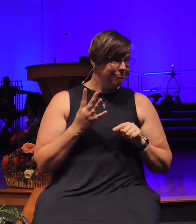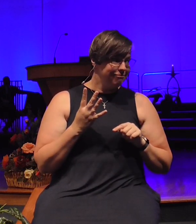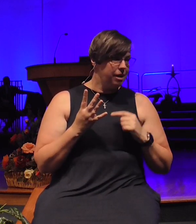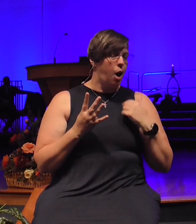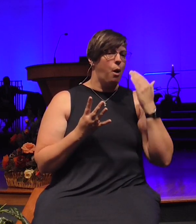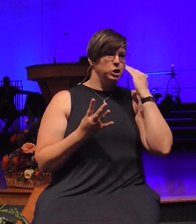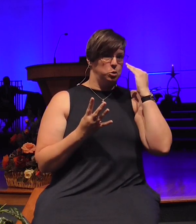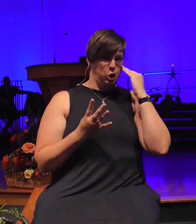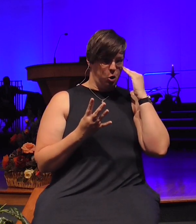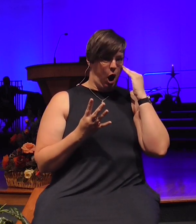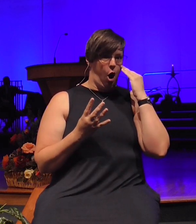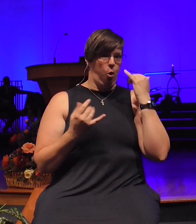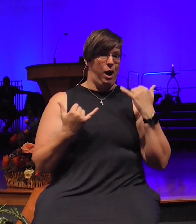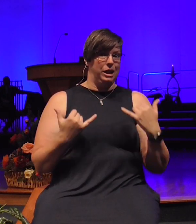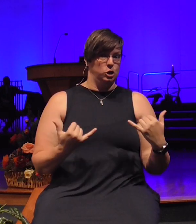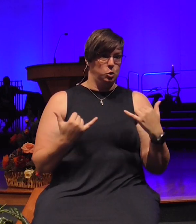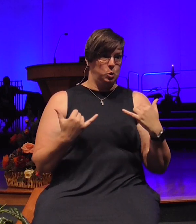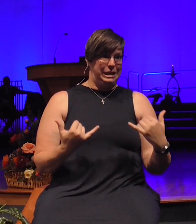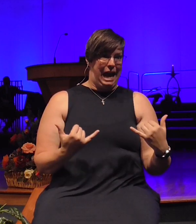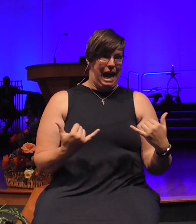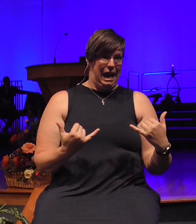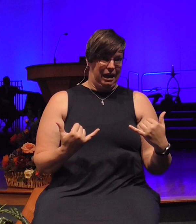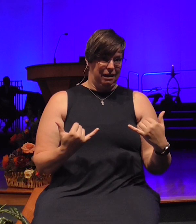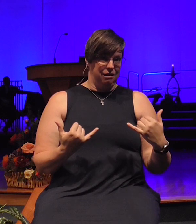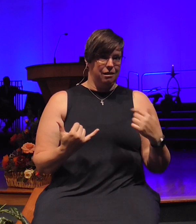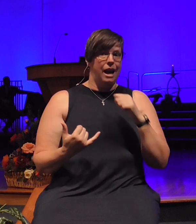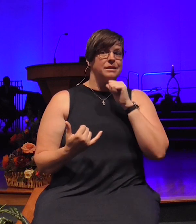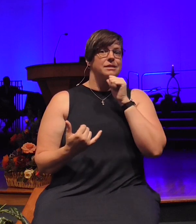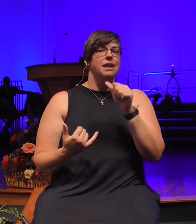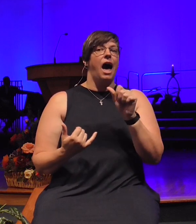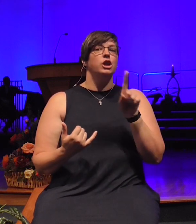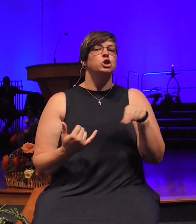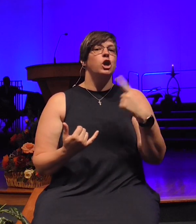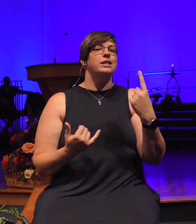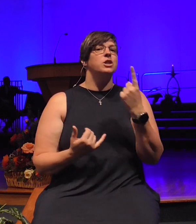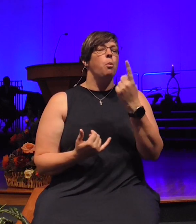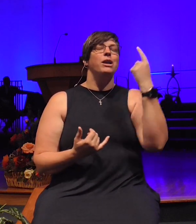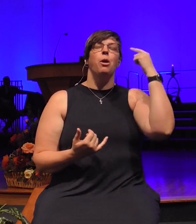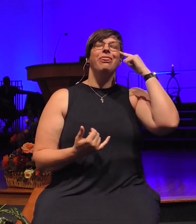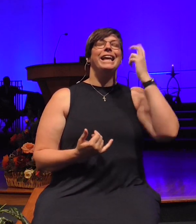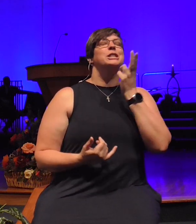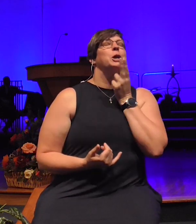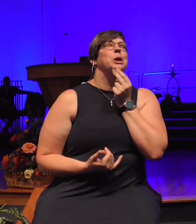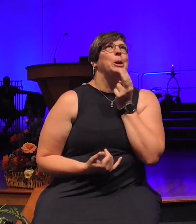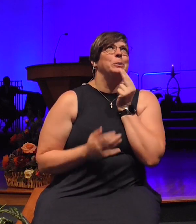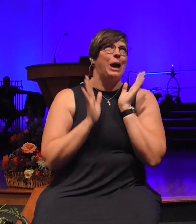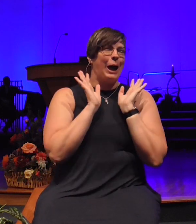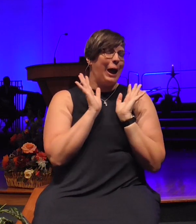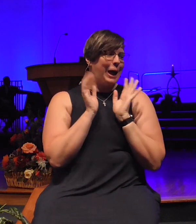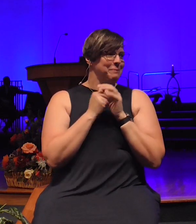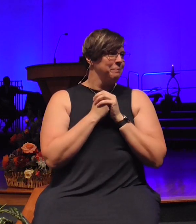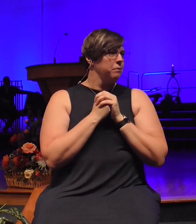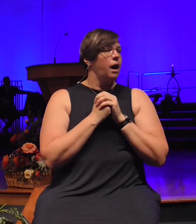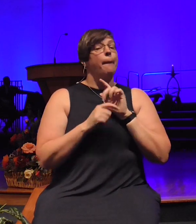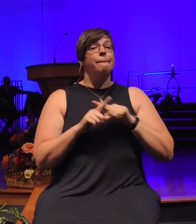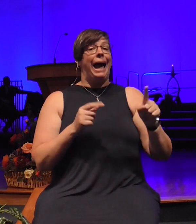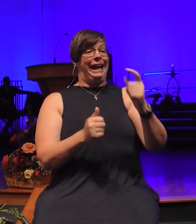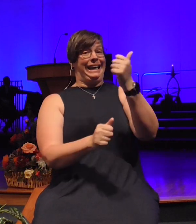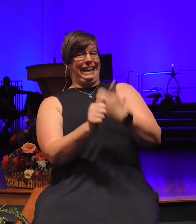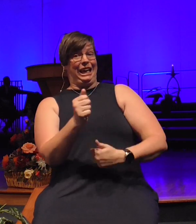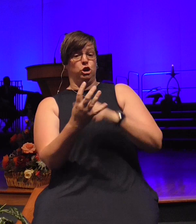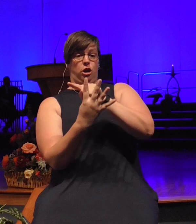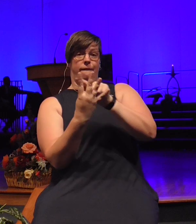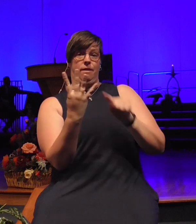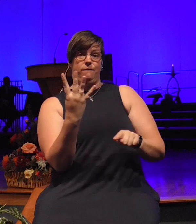And I want you to know today that just perhaps metaphysically, it isn't just because it's the one you think is the cutest, but that